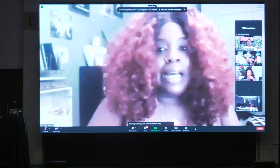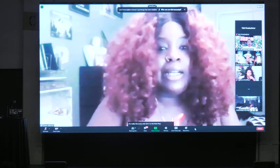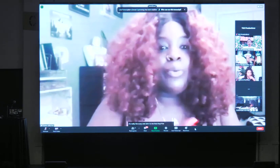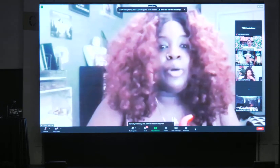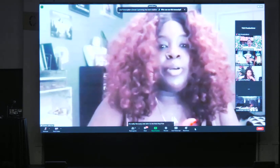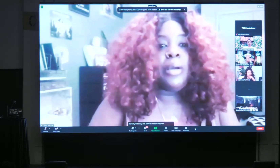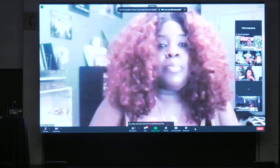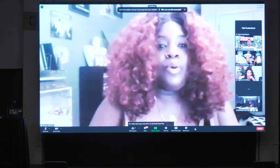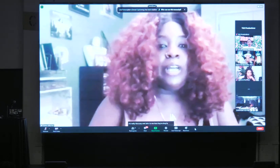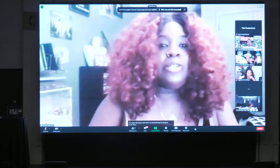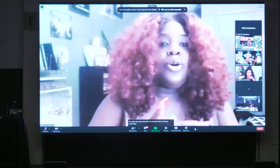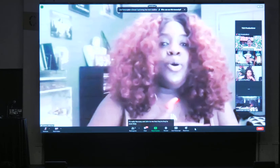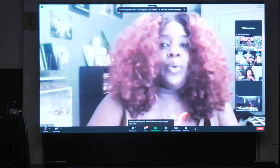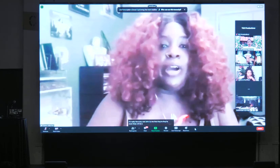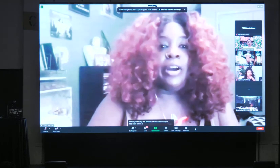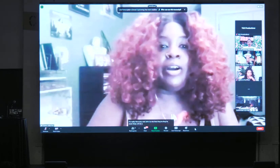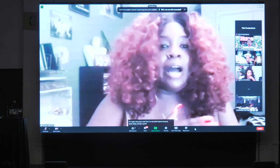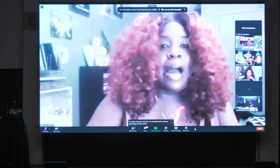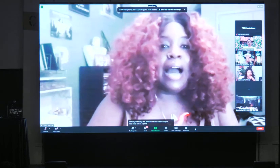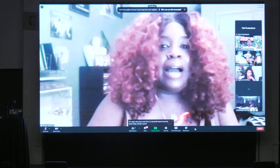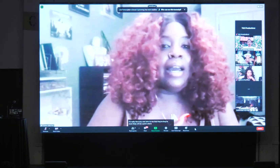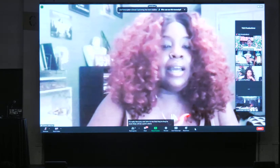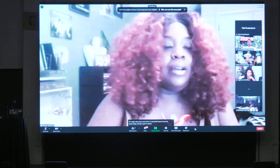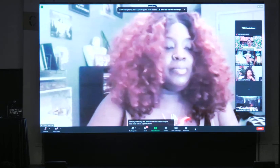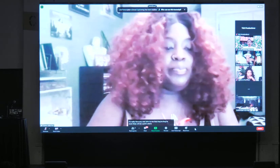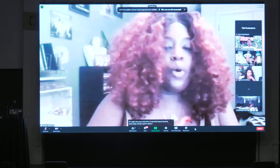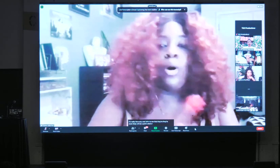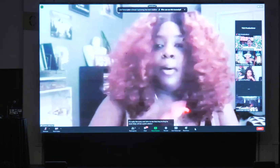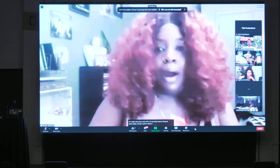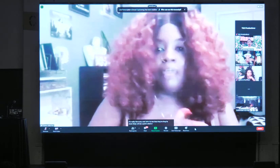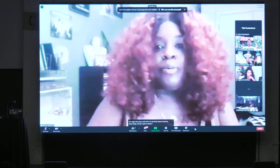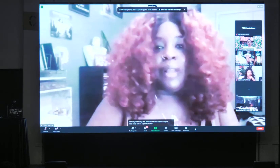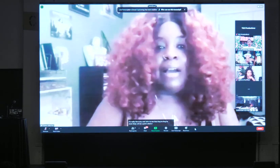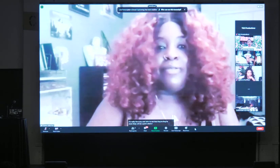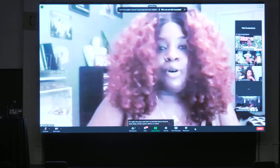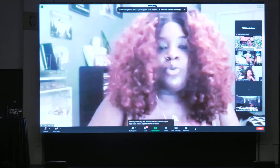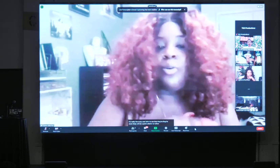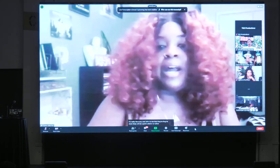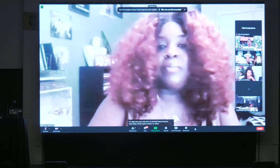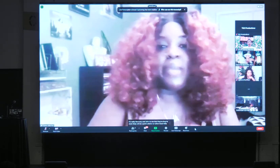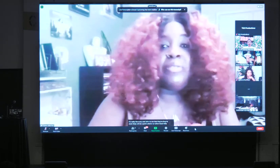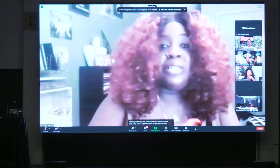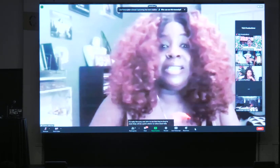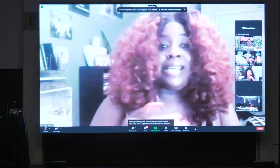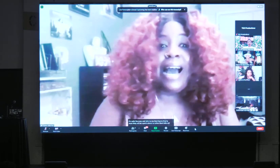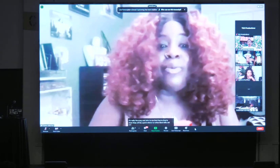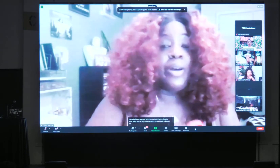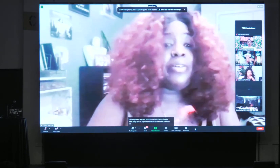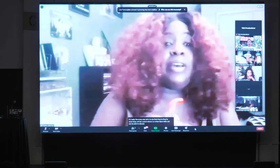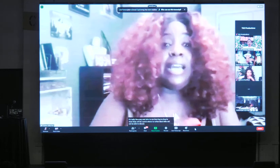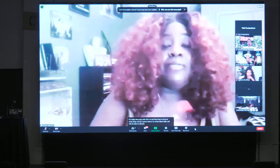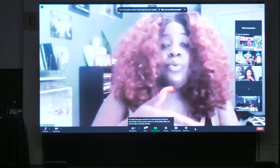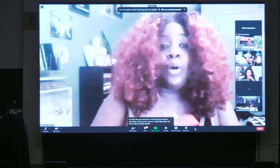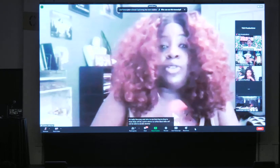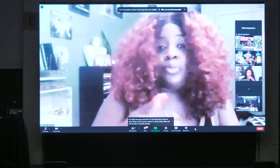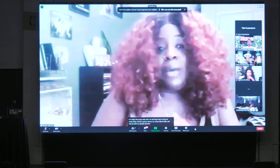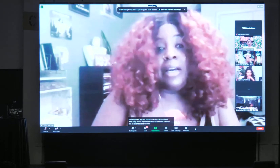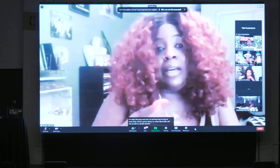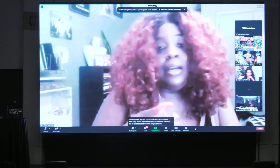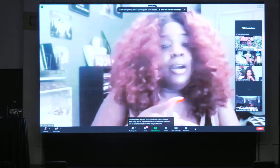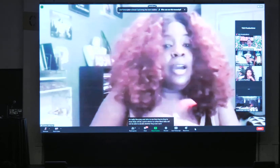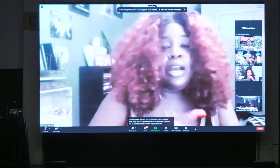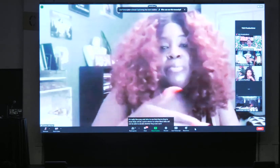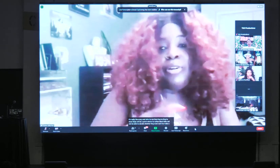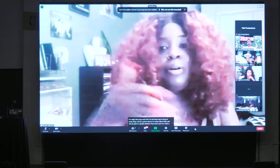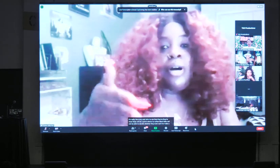most likely will be a point where I or other Black folks will not be able to decide whether they even want to make